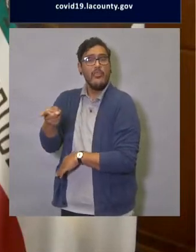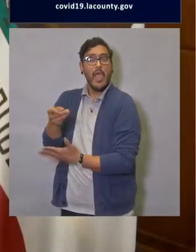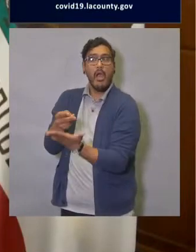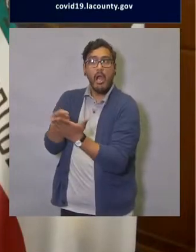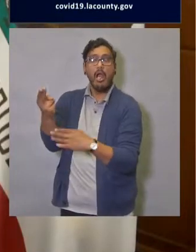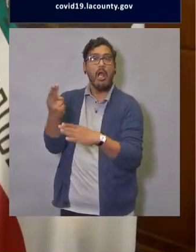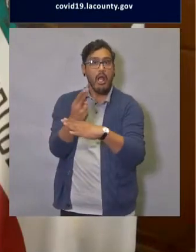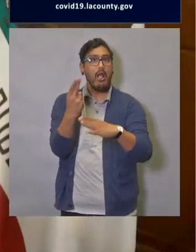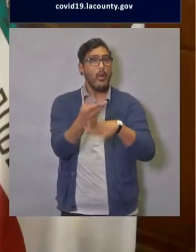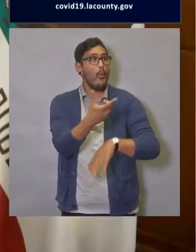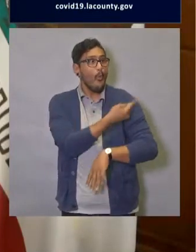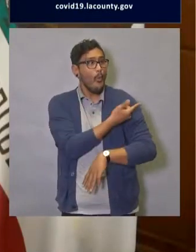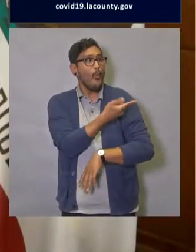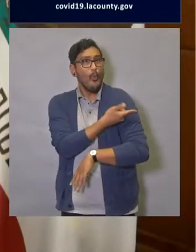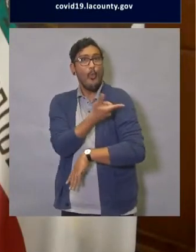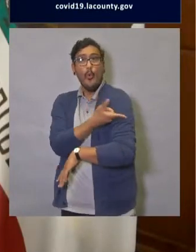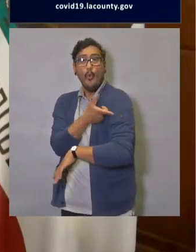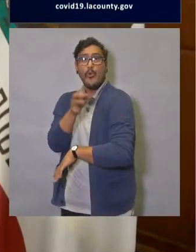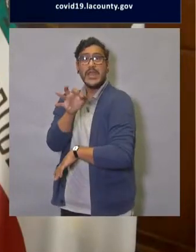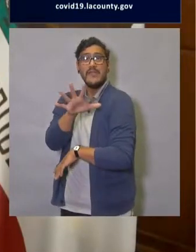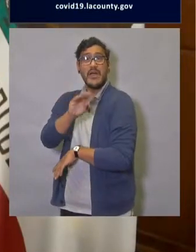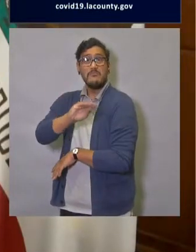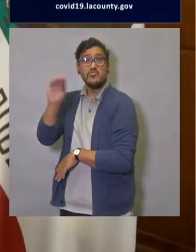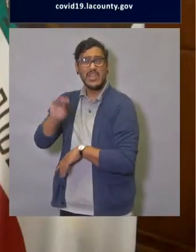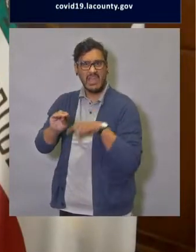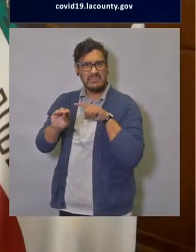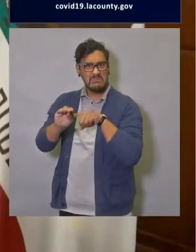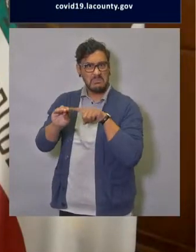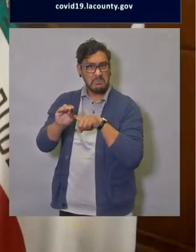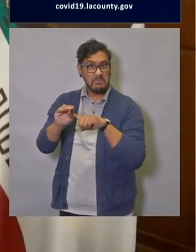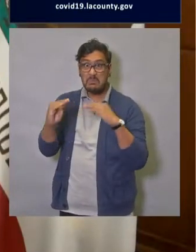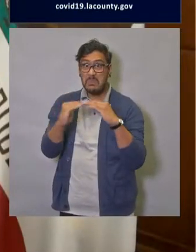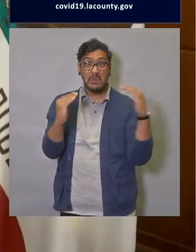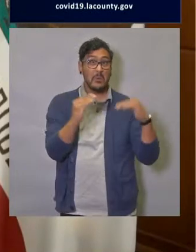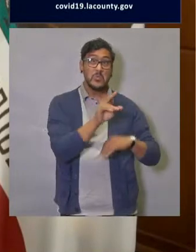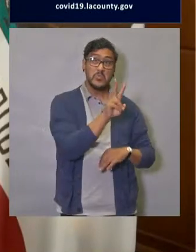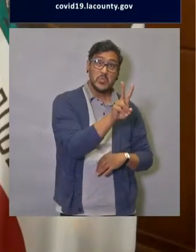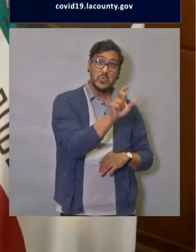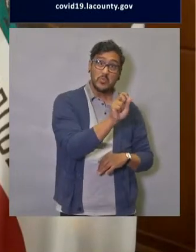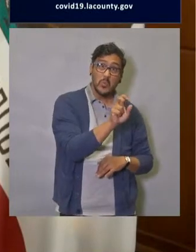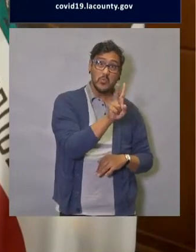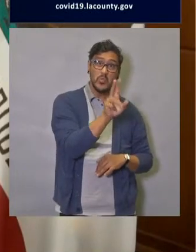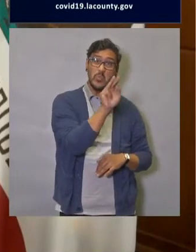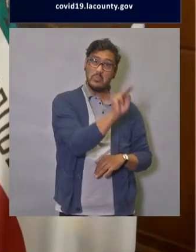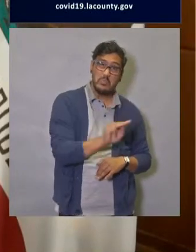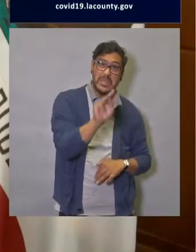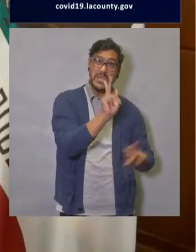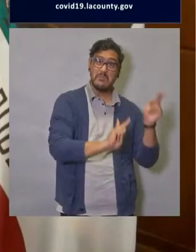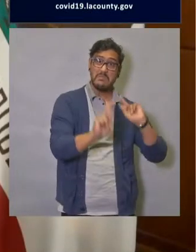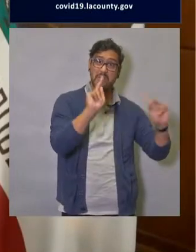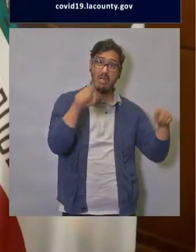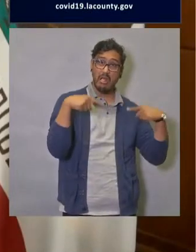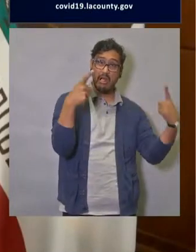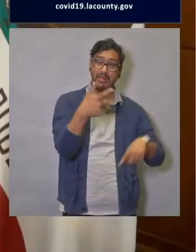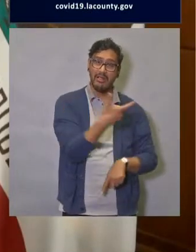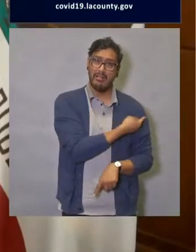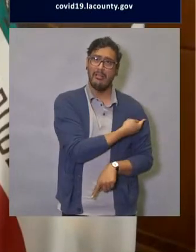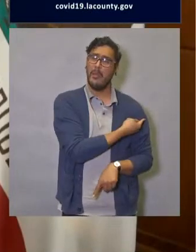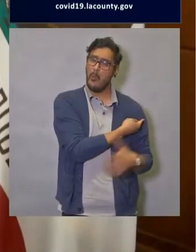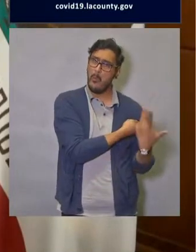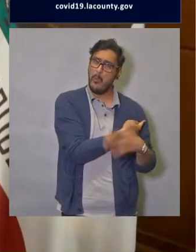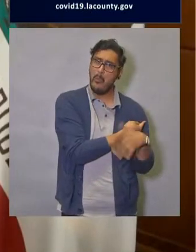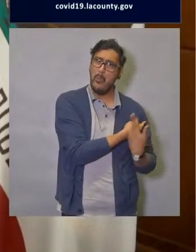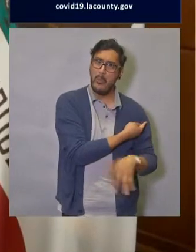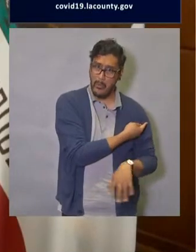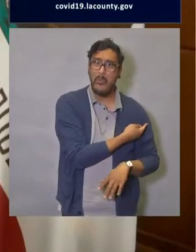over 2.2 million people in Los Angeles County being vaccinated so far. But slowly and surely,